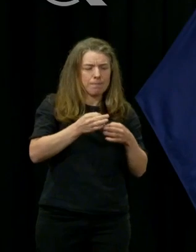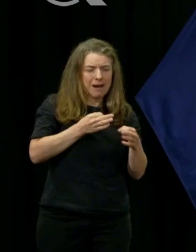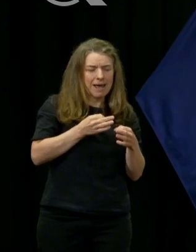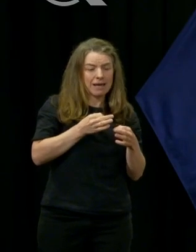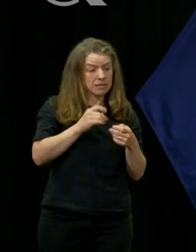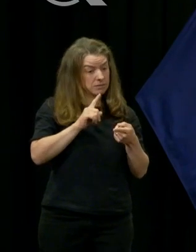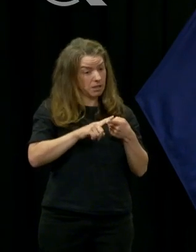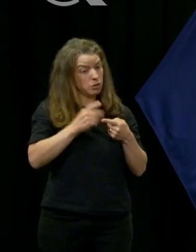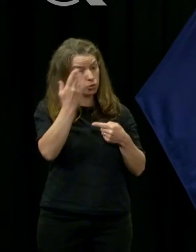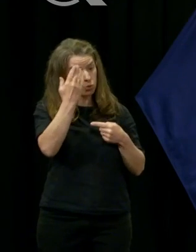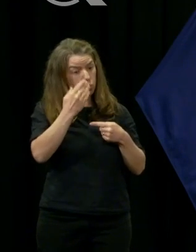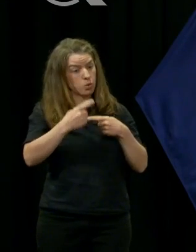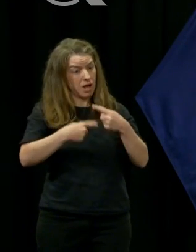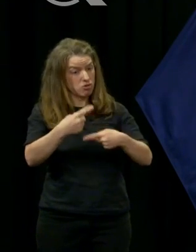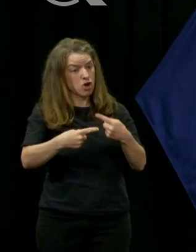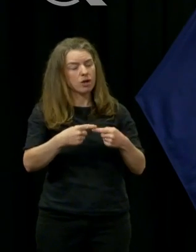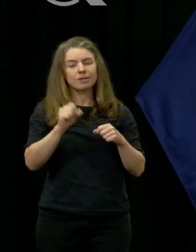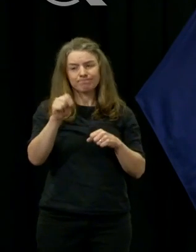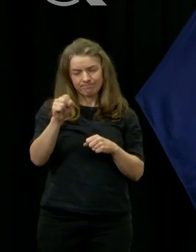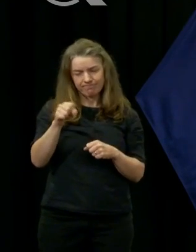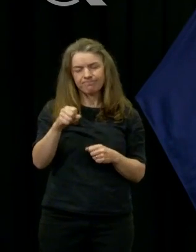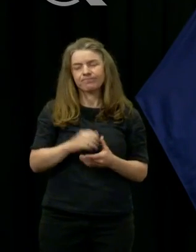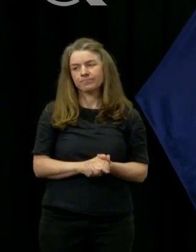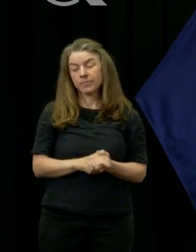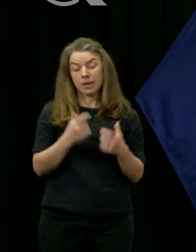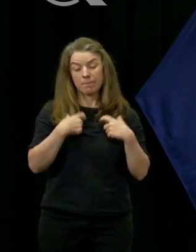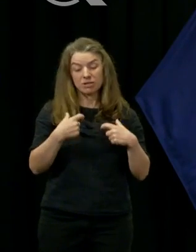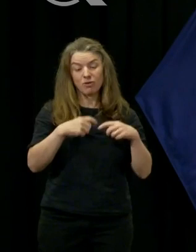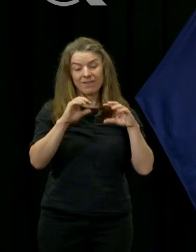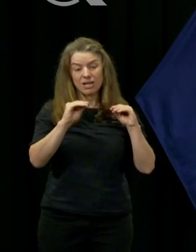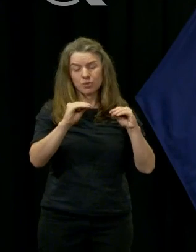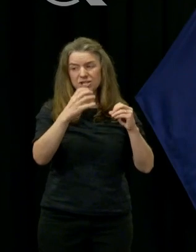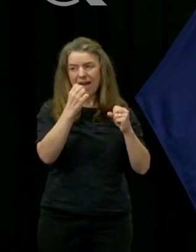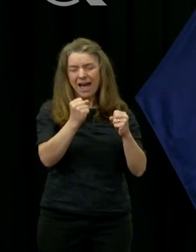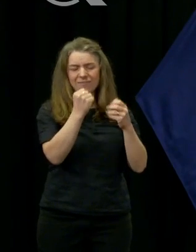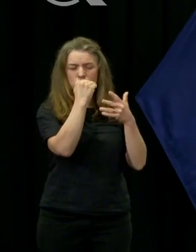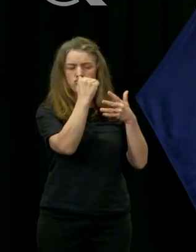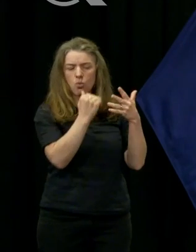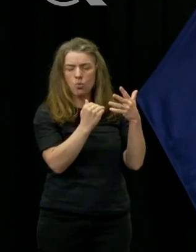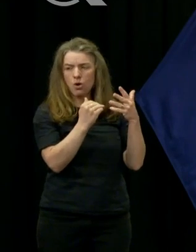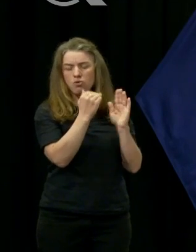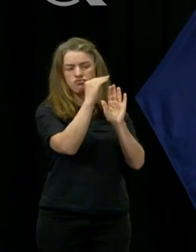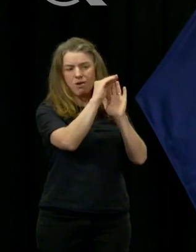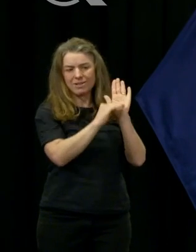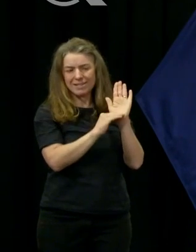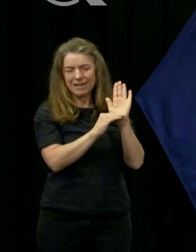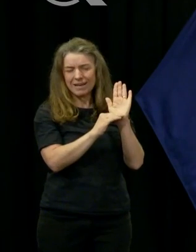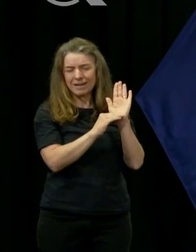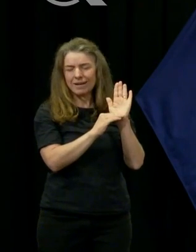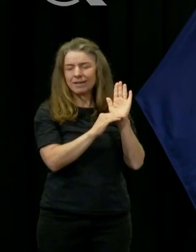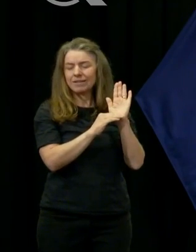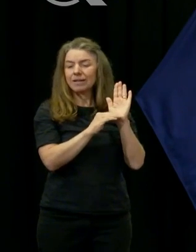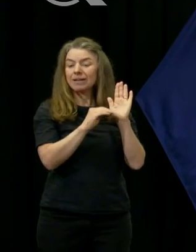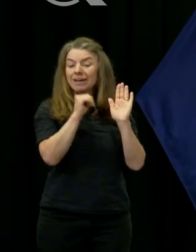kids carry on. And there's some very specific criteria that has been developed by the Ministry of Education to give people a very clear idea of when that